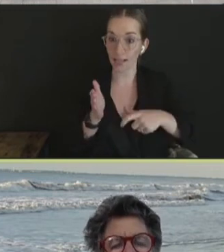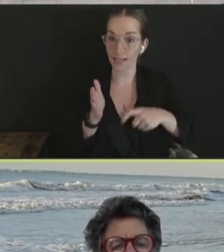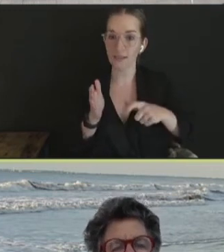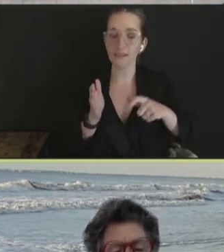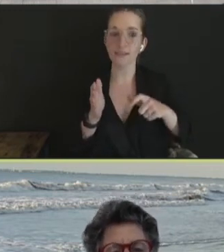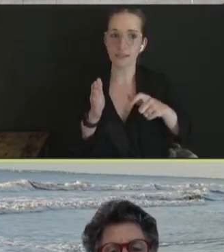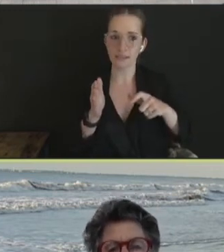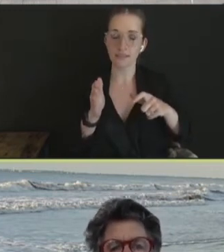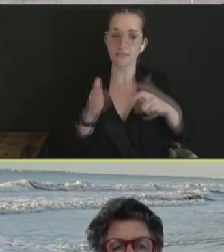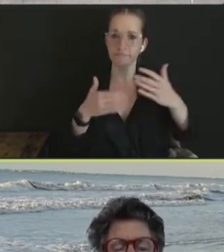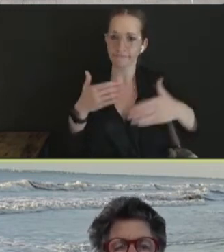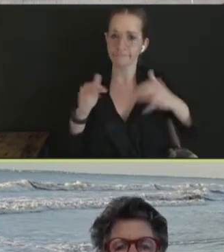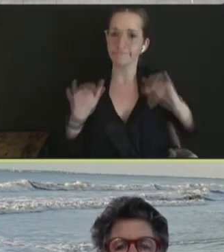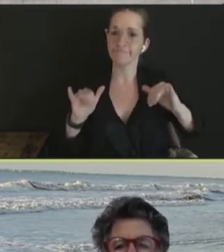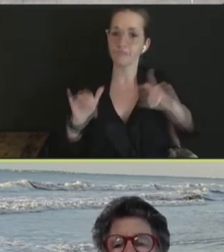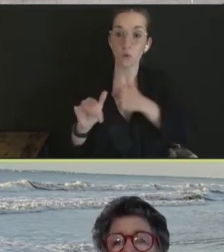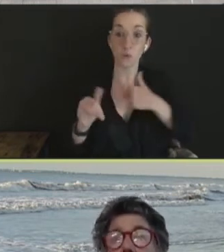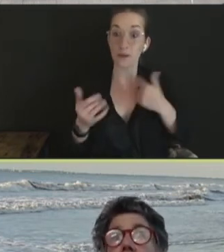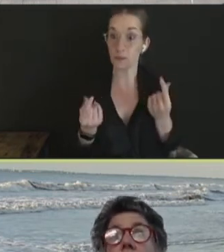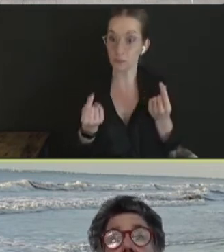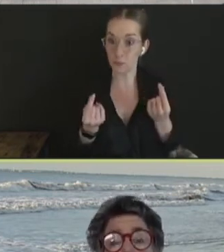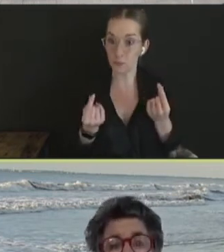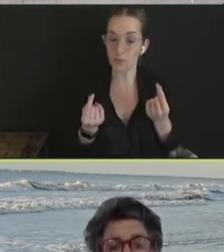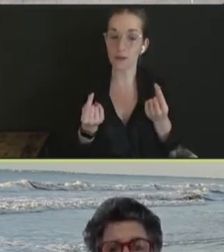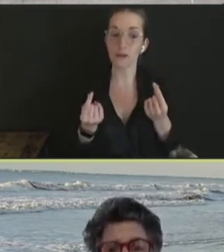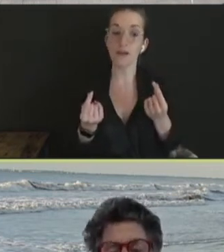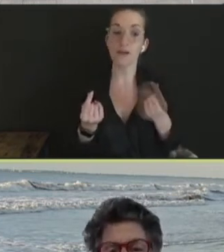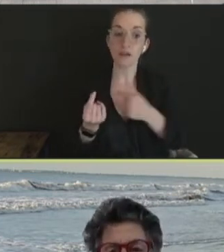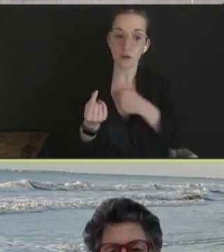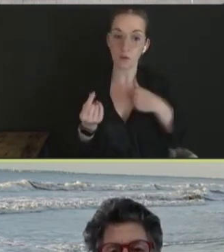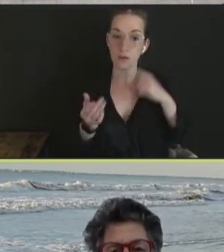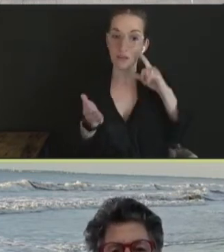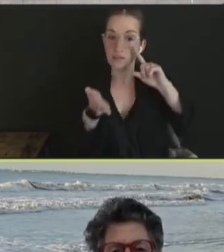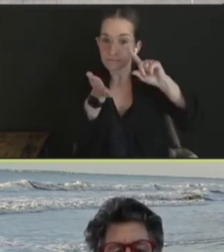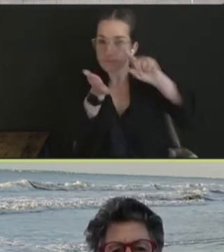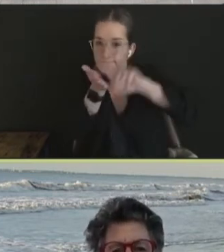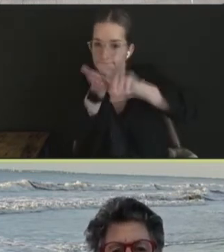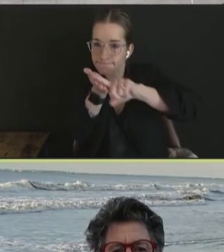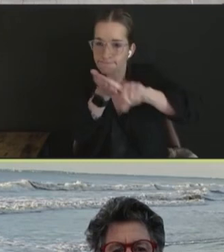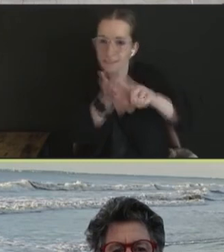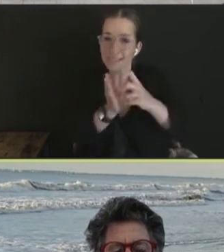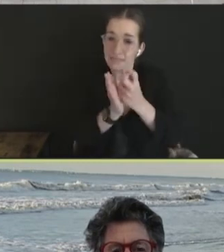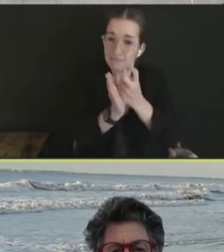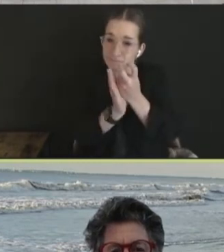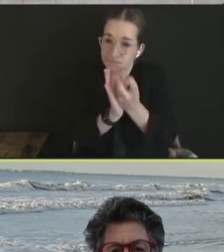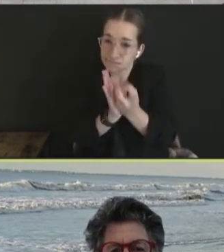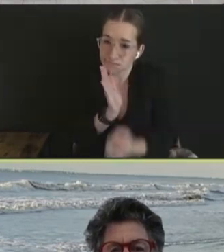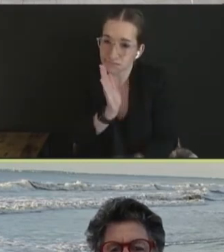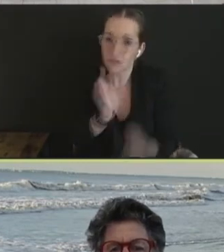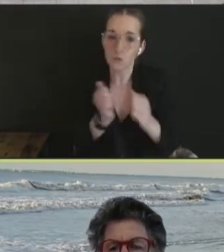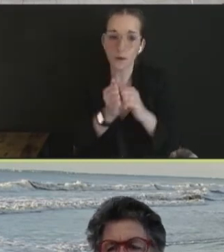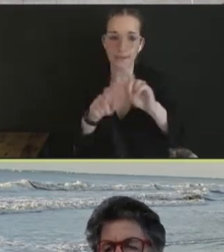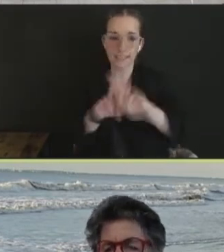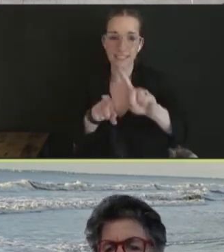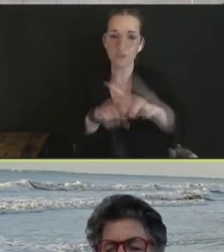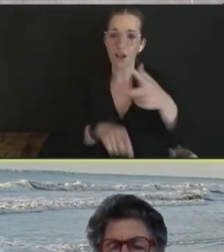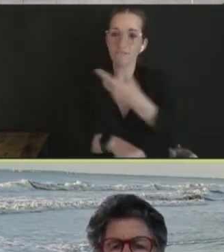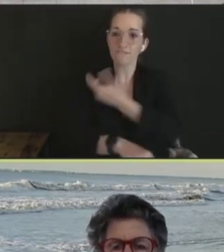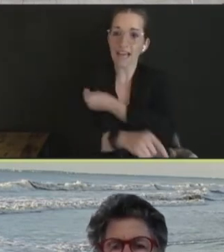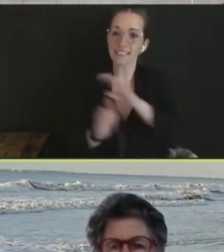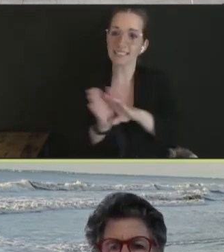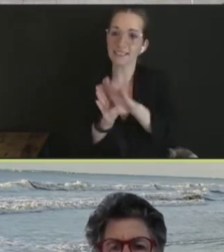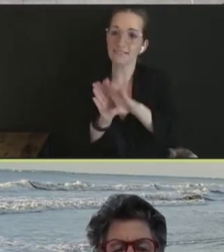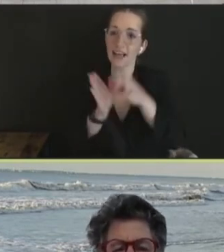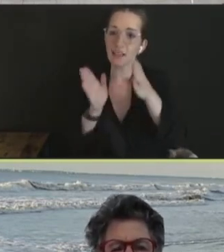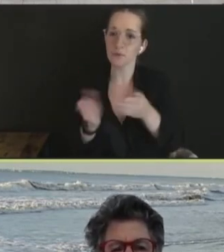one of the things that we did was do a very, very deep dive with a number of vaccine developers into what